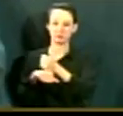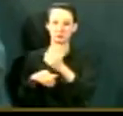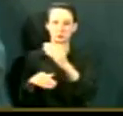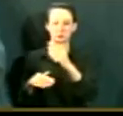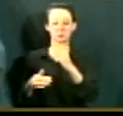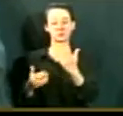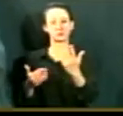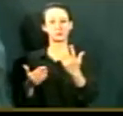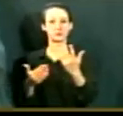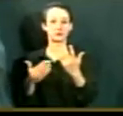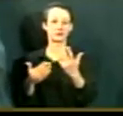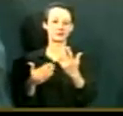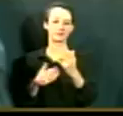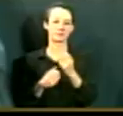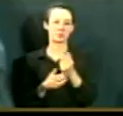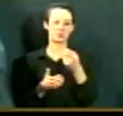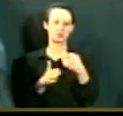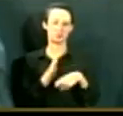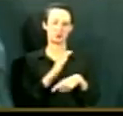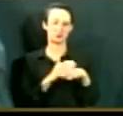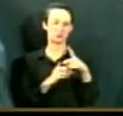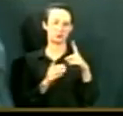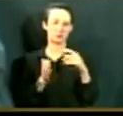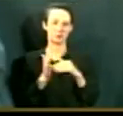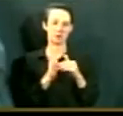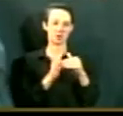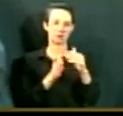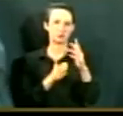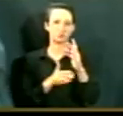dollars, Mr. Spencer, a year to fund those schools?